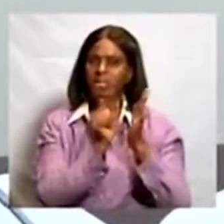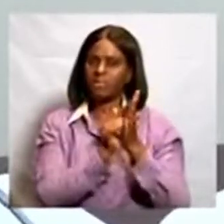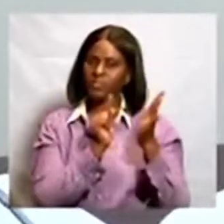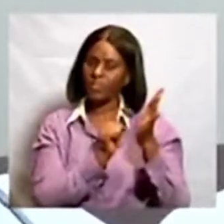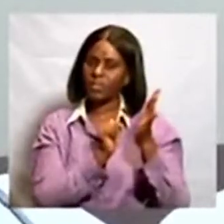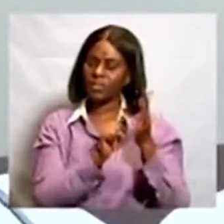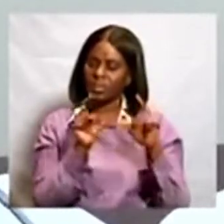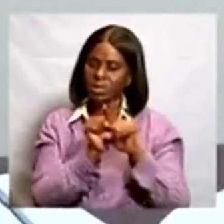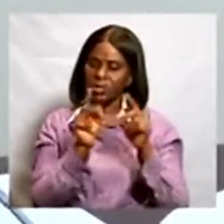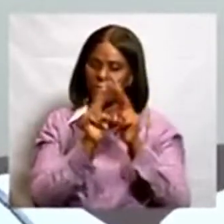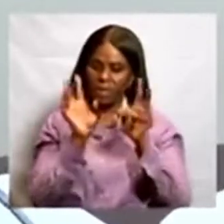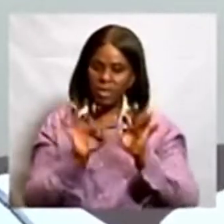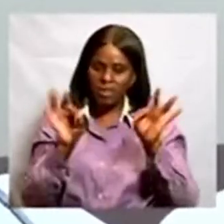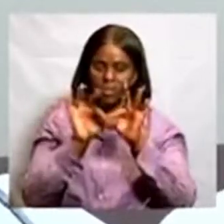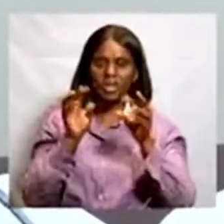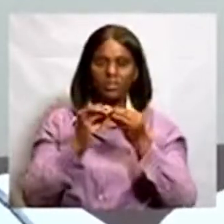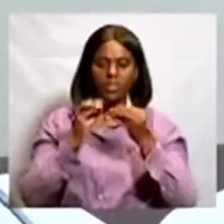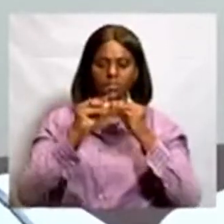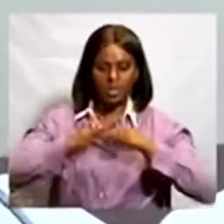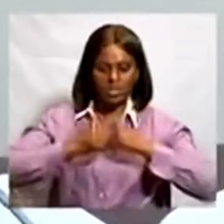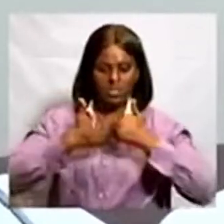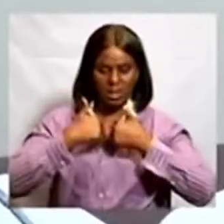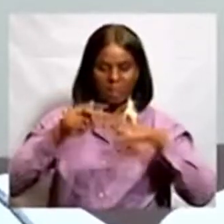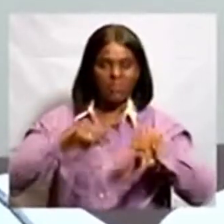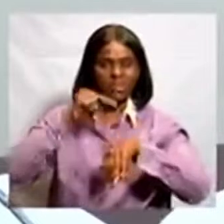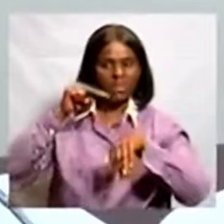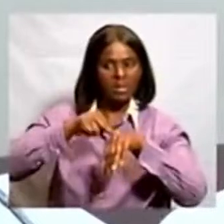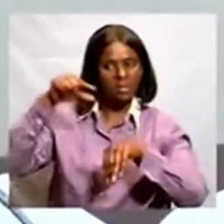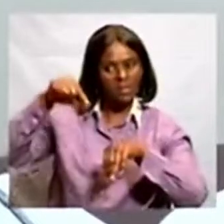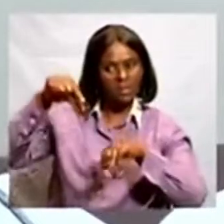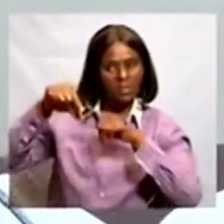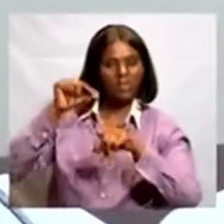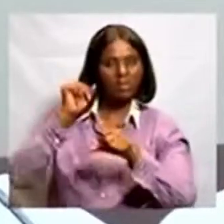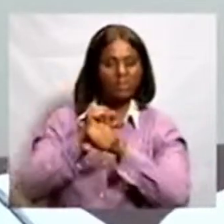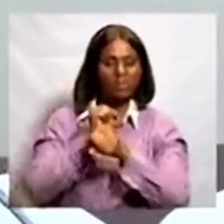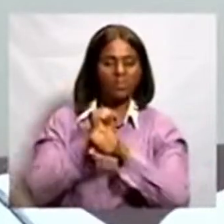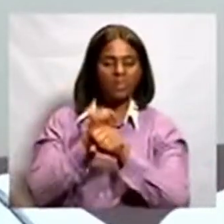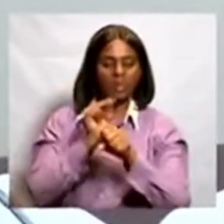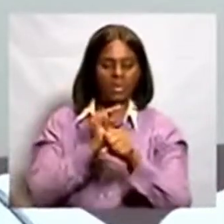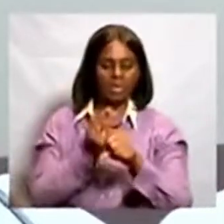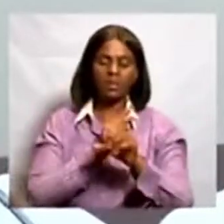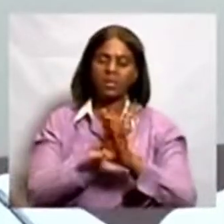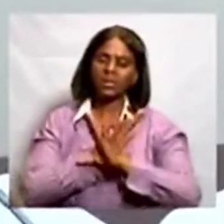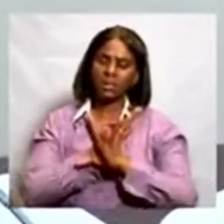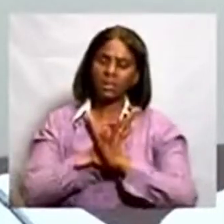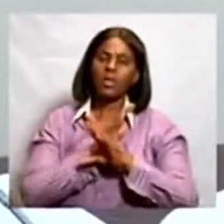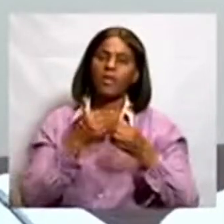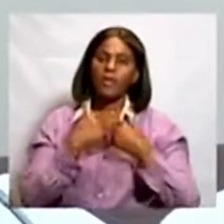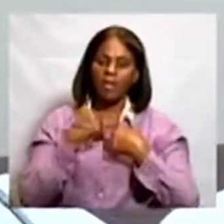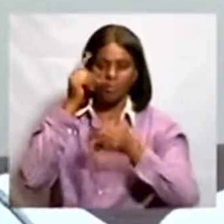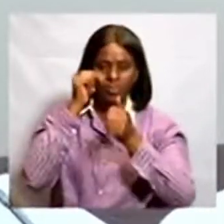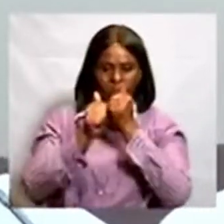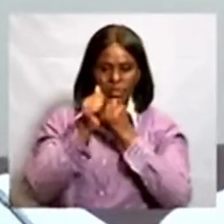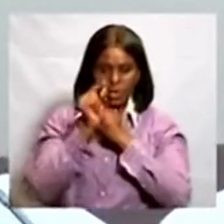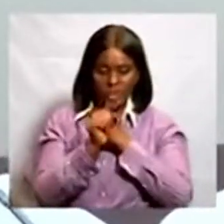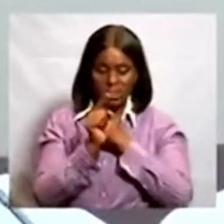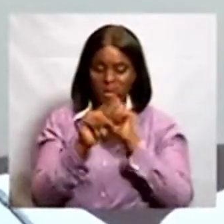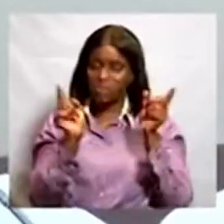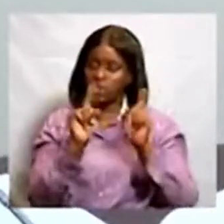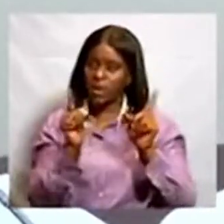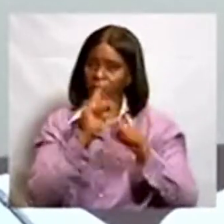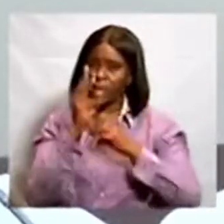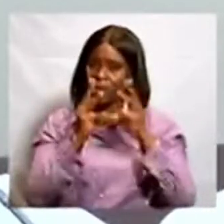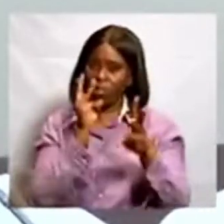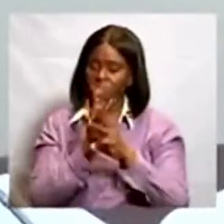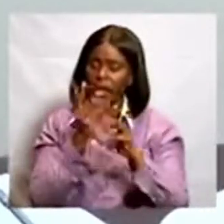And it is important that we have a national qualifications framework as Zambia because this is where the world